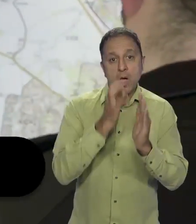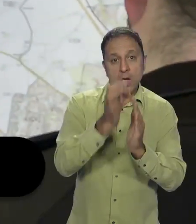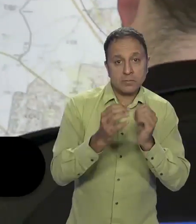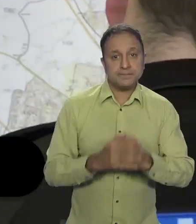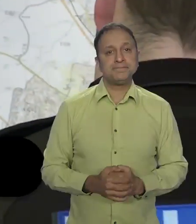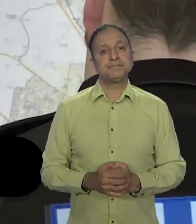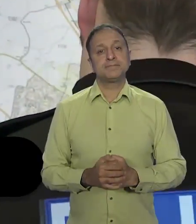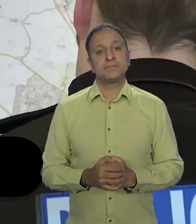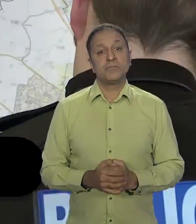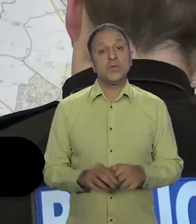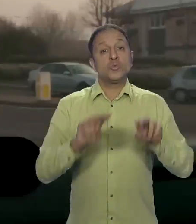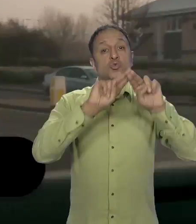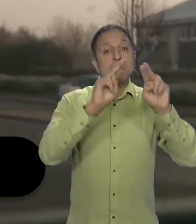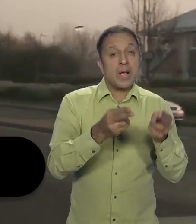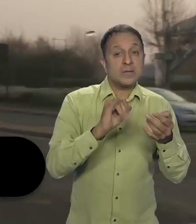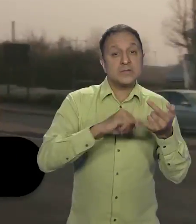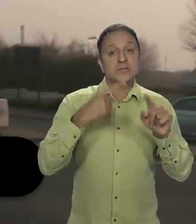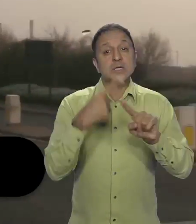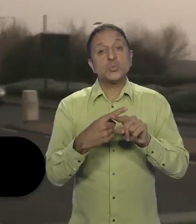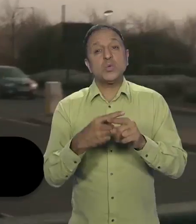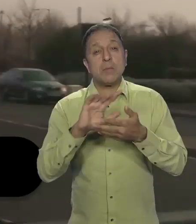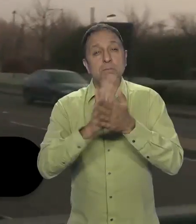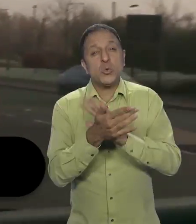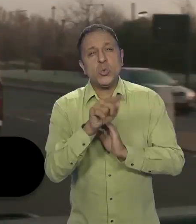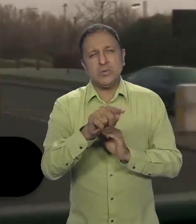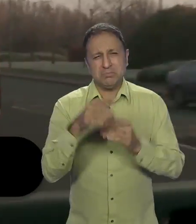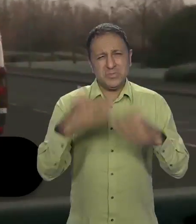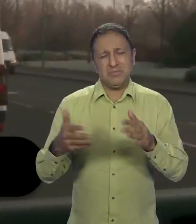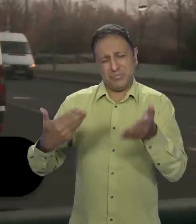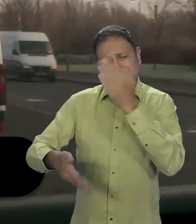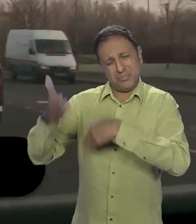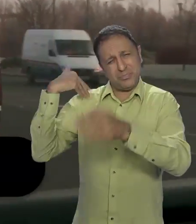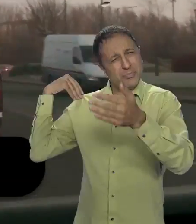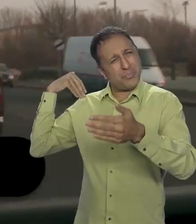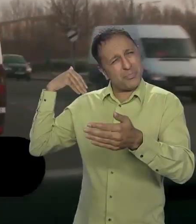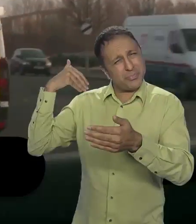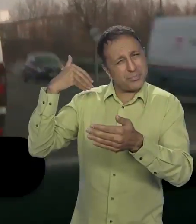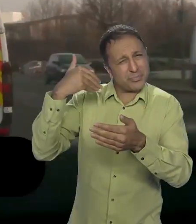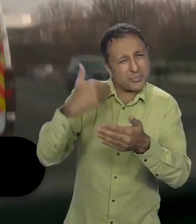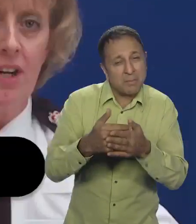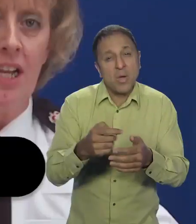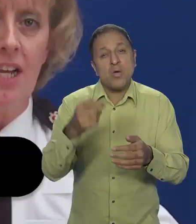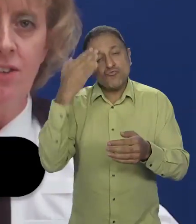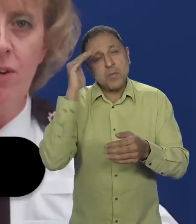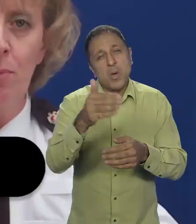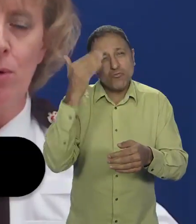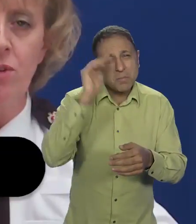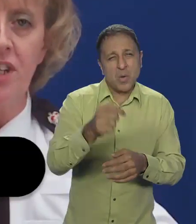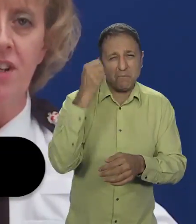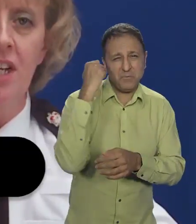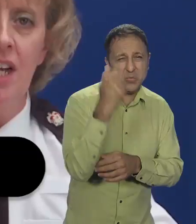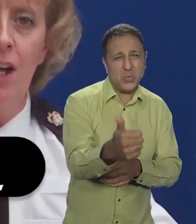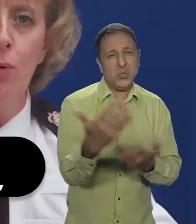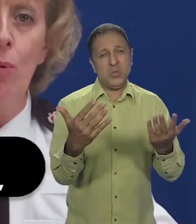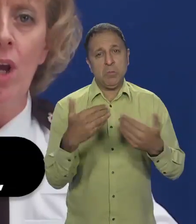visit the most vulnerable victims within an hour. Domestic and sexual abuse is historically